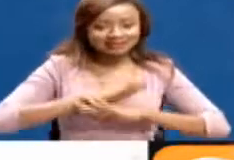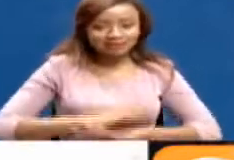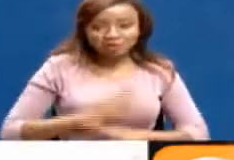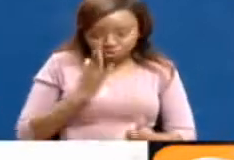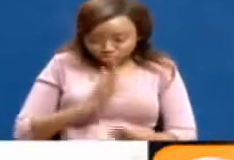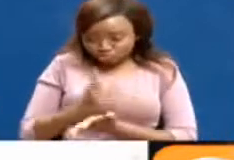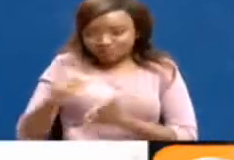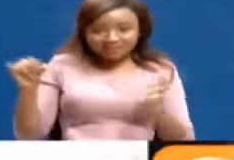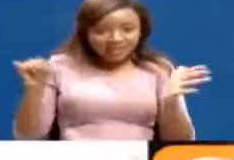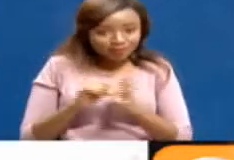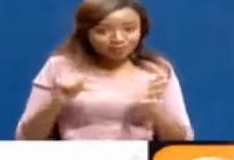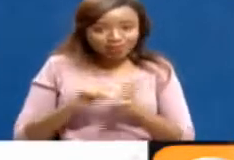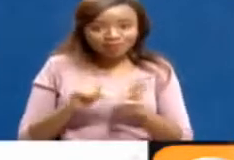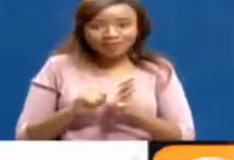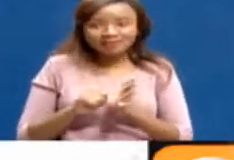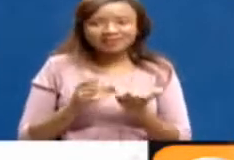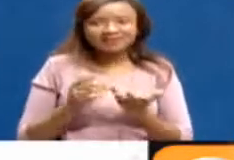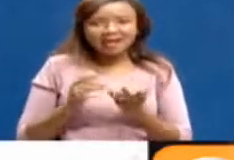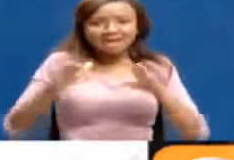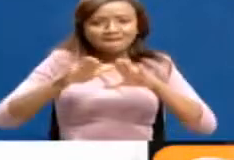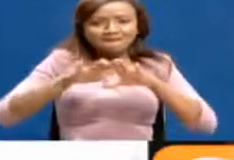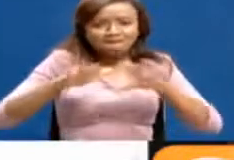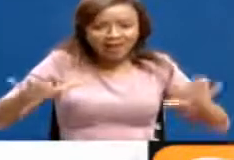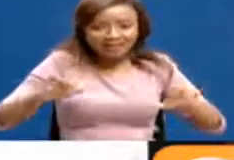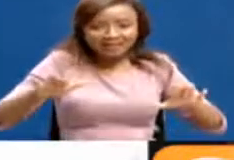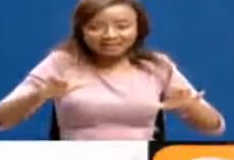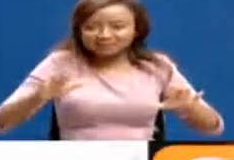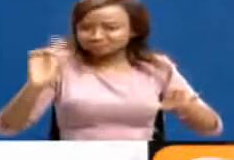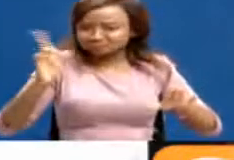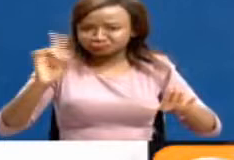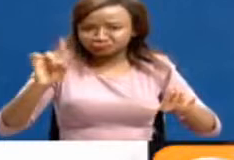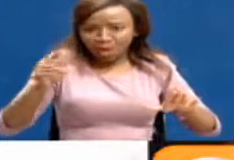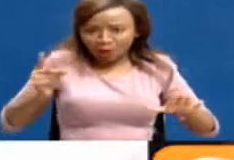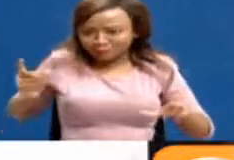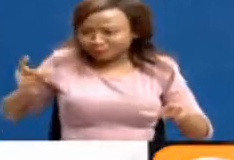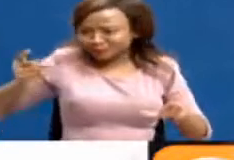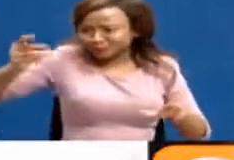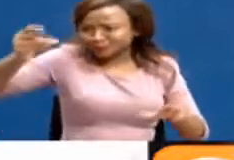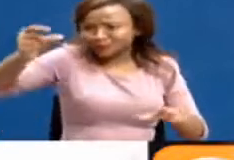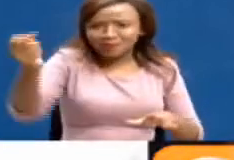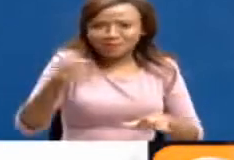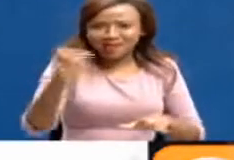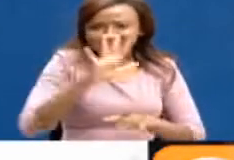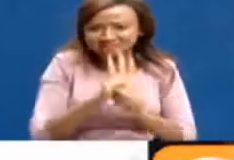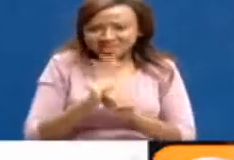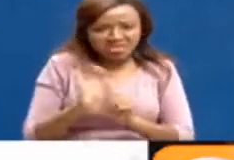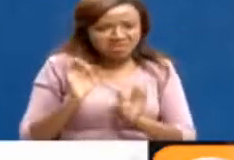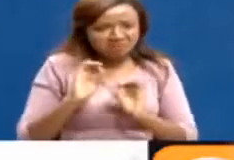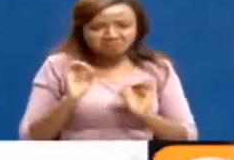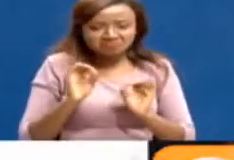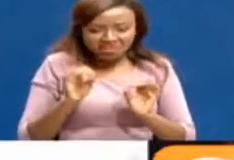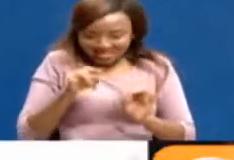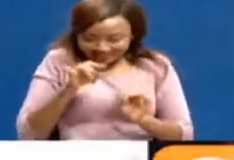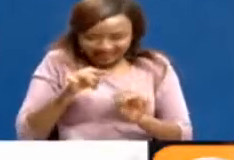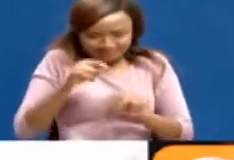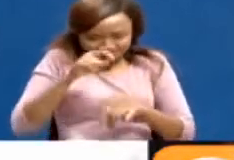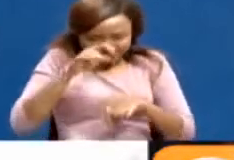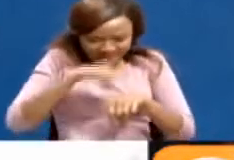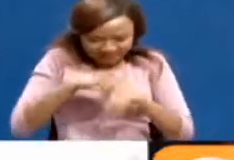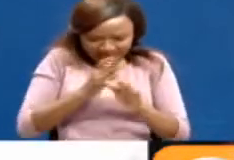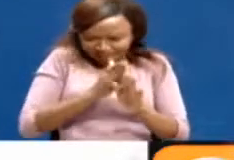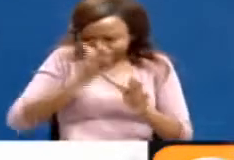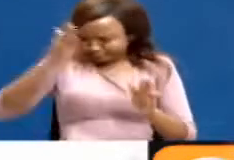pandemic is ideally a temporary situation. We don't expect it to last for months on end or for years. But during that